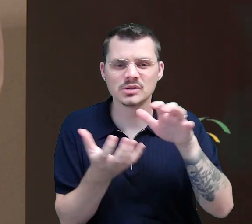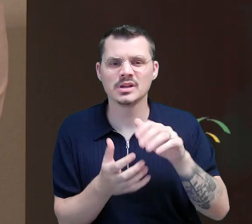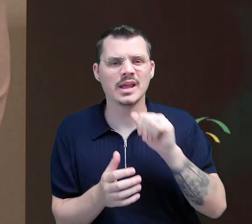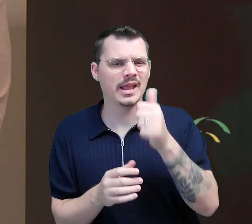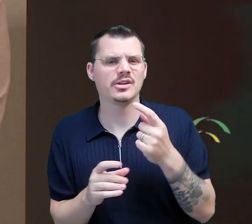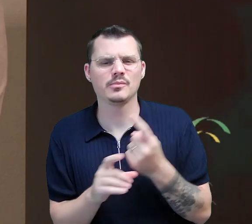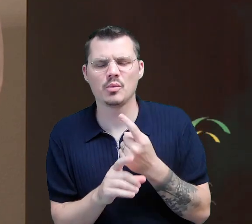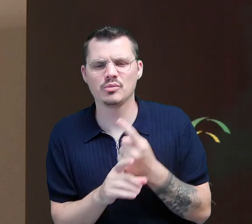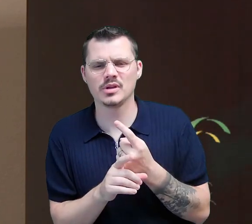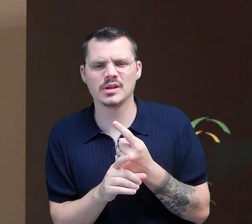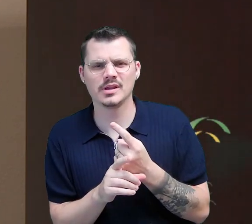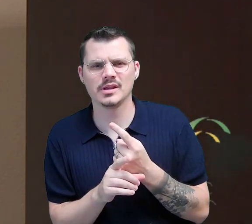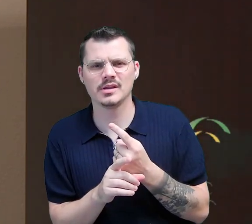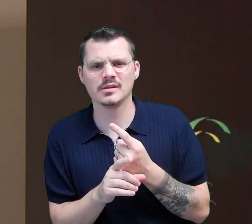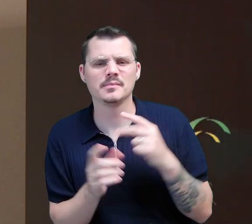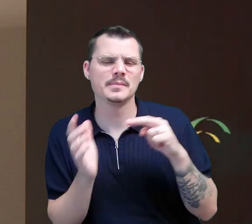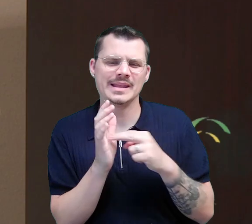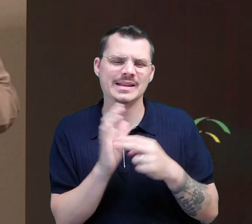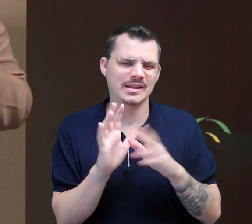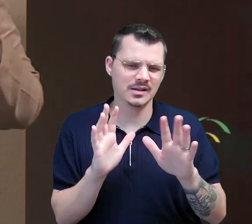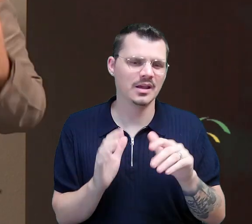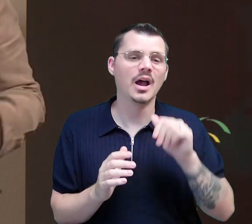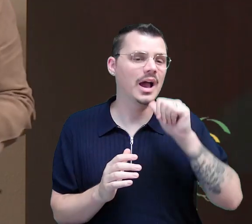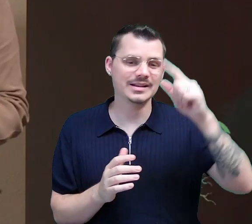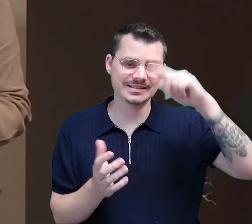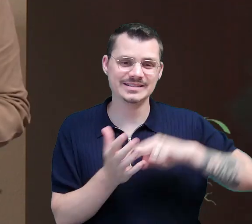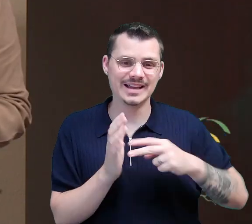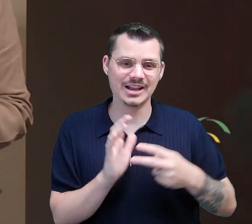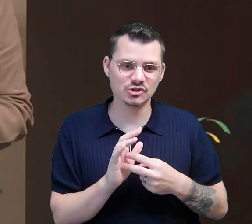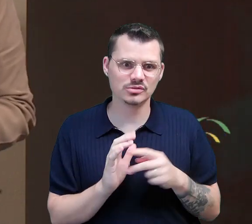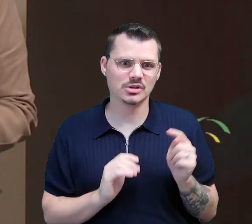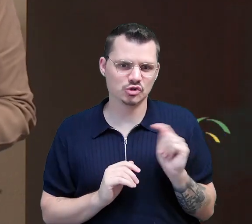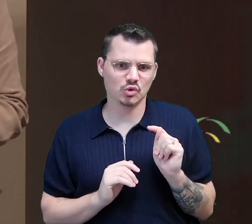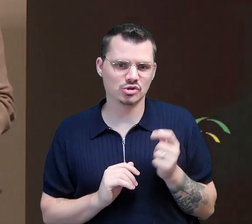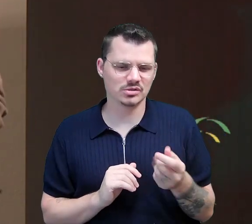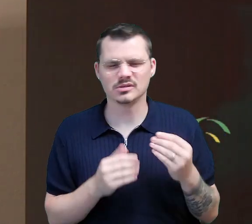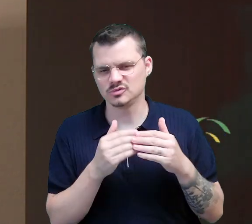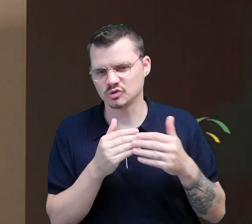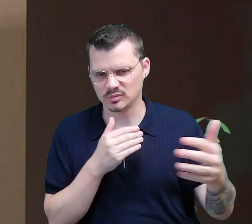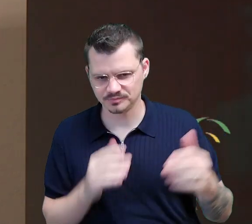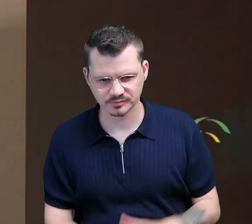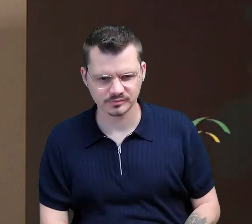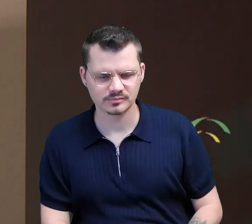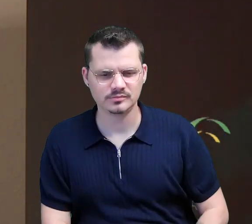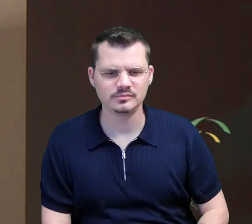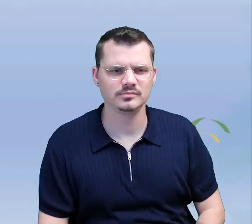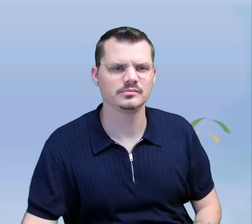confusion, inappropriate, meaning unintentional urination, and so on.